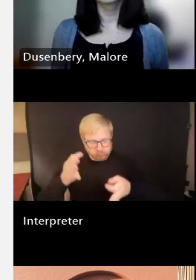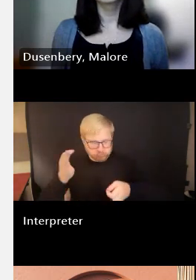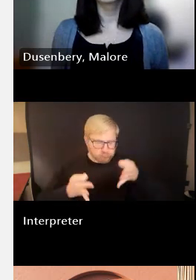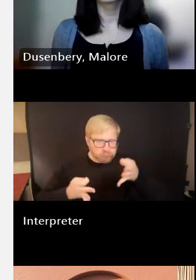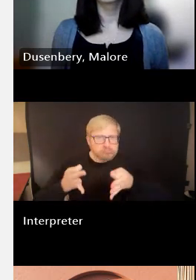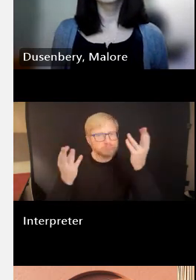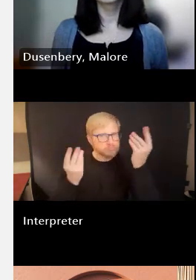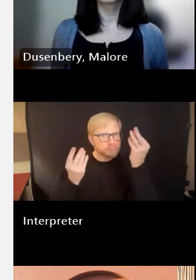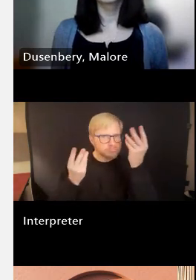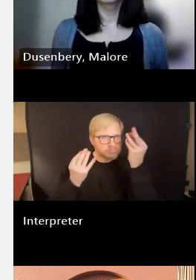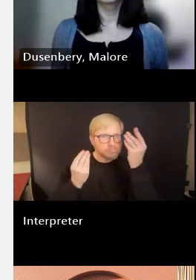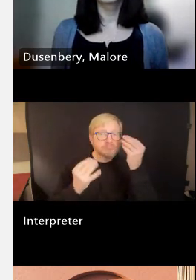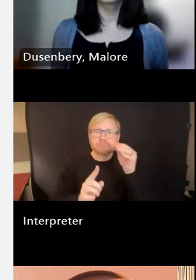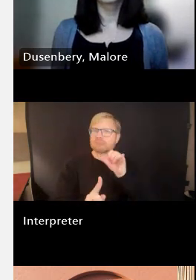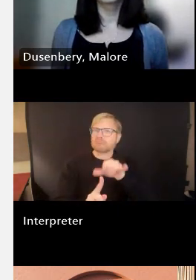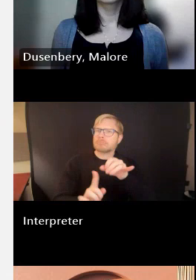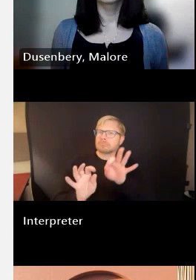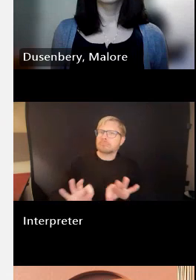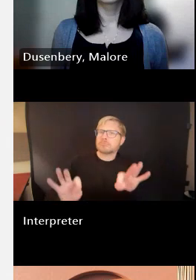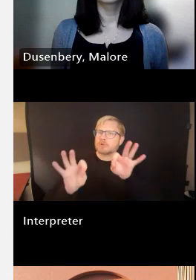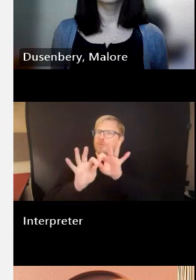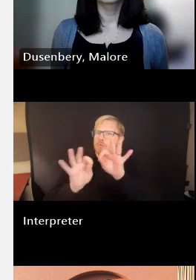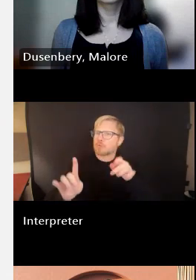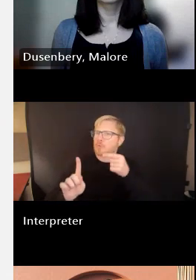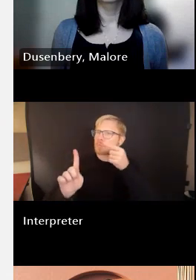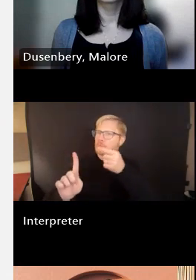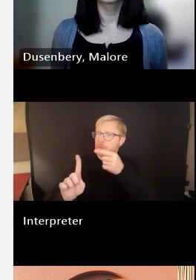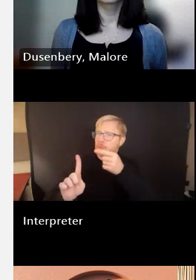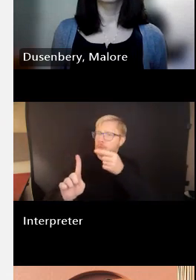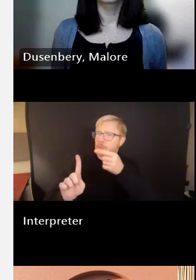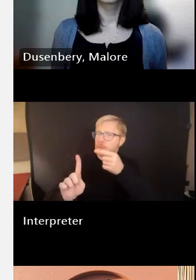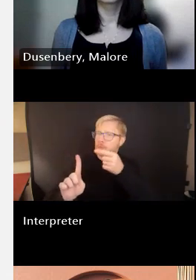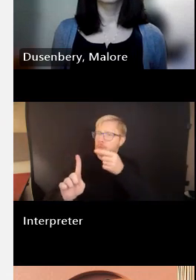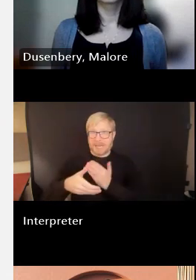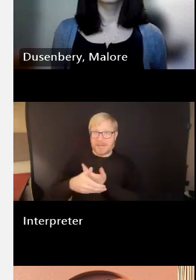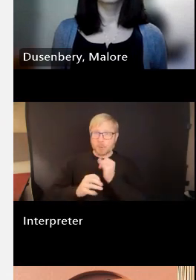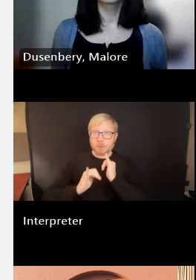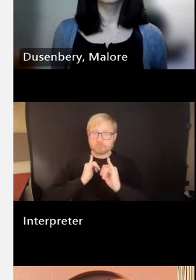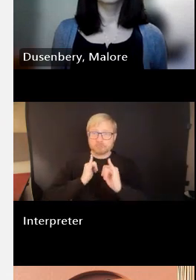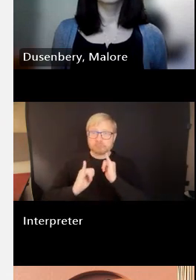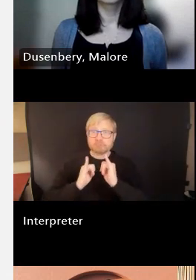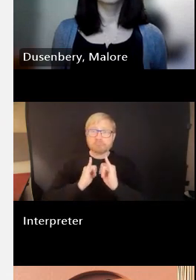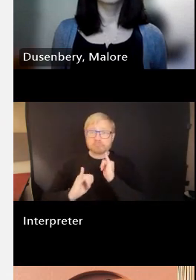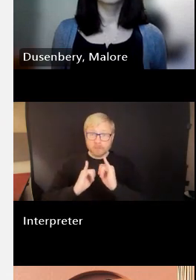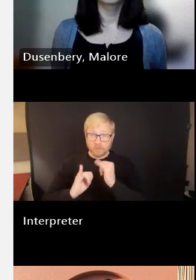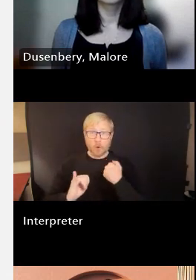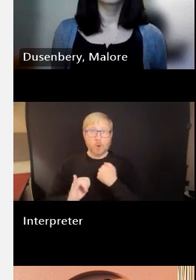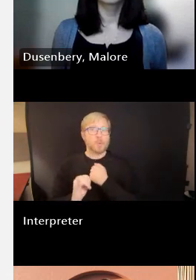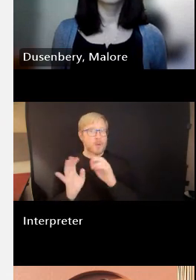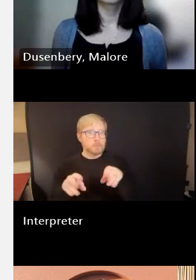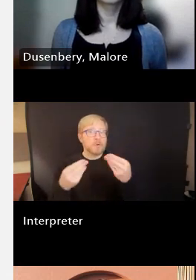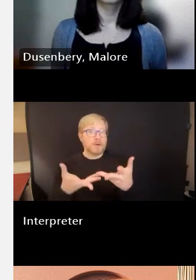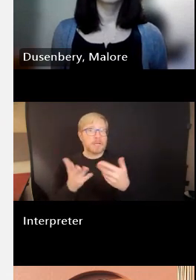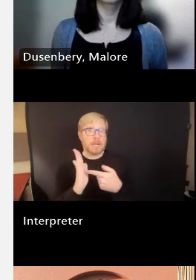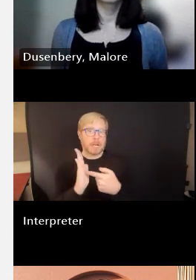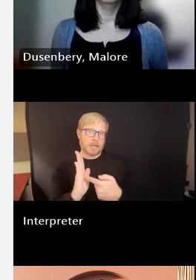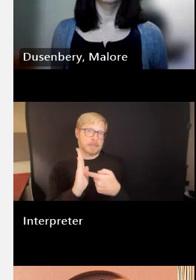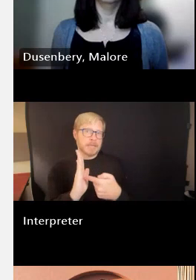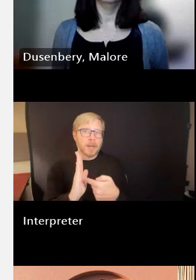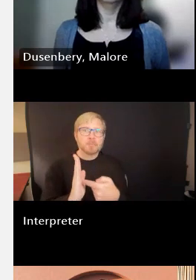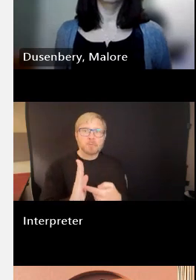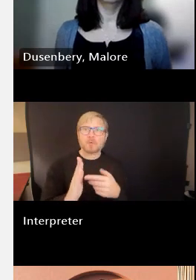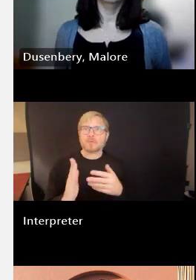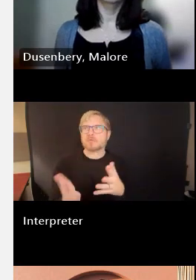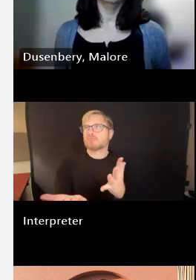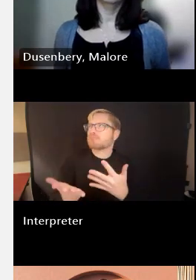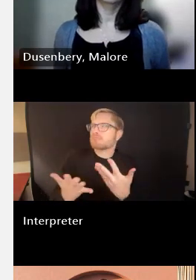that in our protocol, we gave examples to survivors starting from formal systems like programs where you bring in